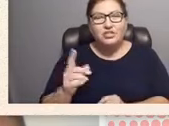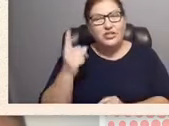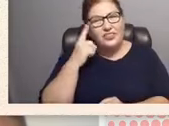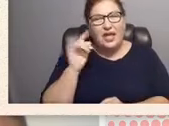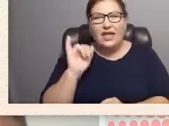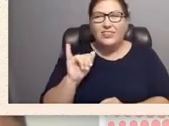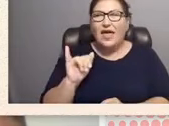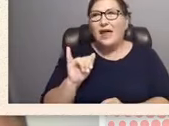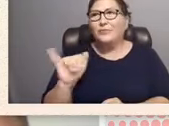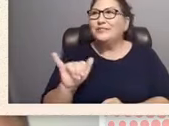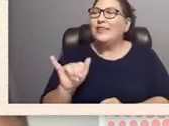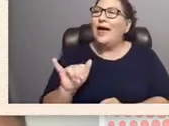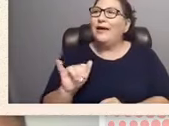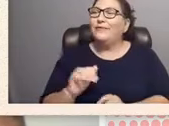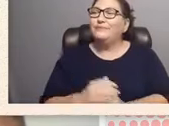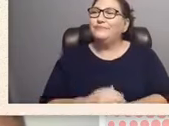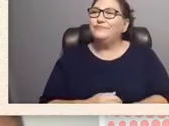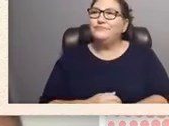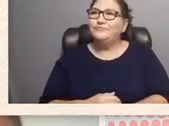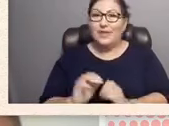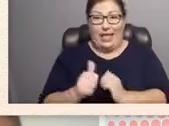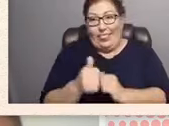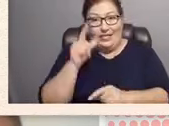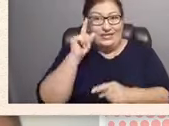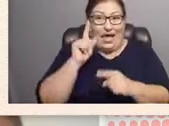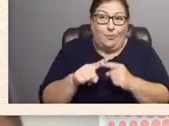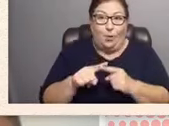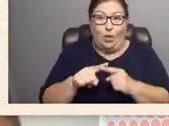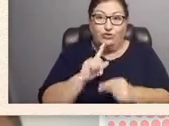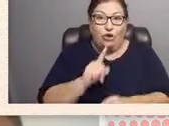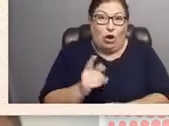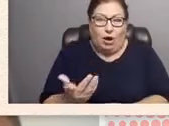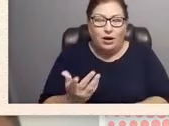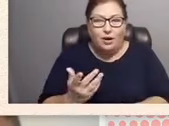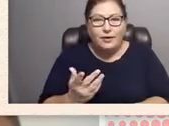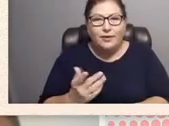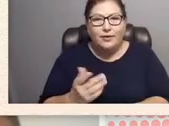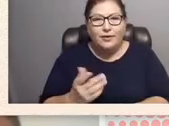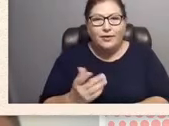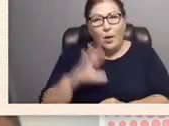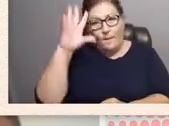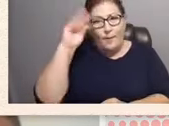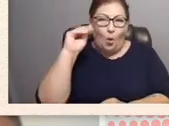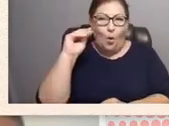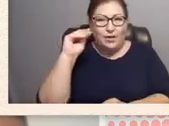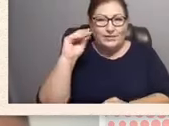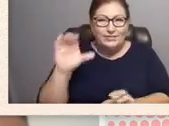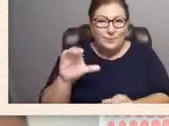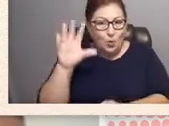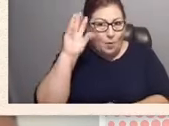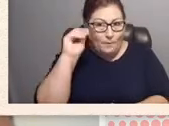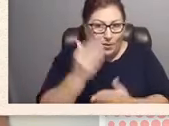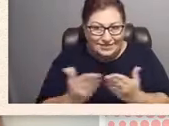how brothers are to each other, boys being boys. So